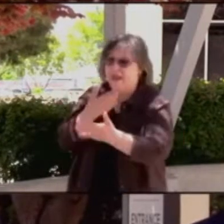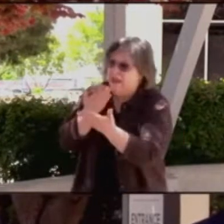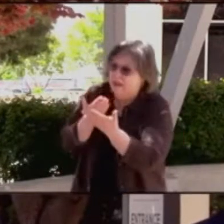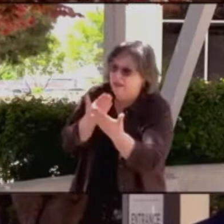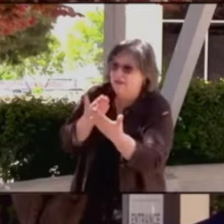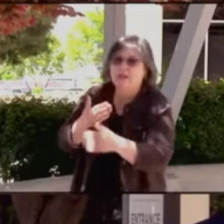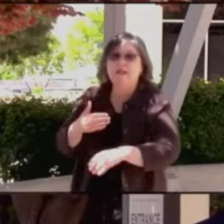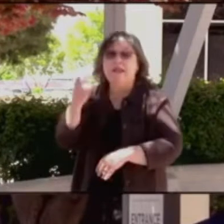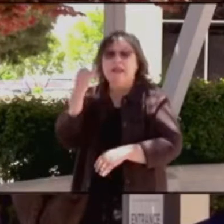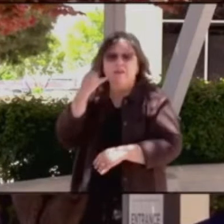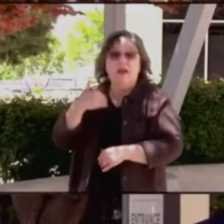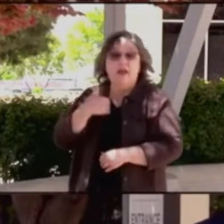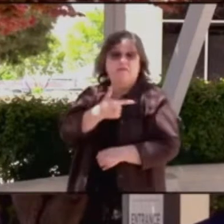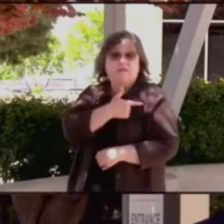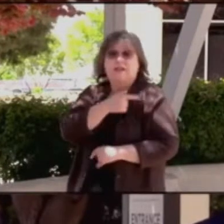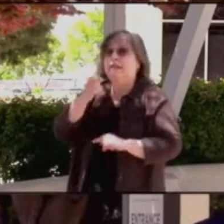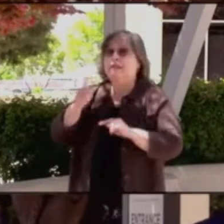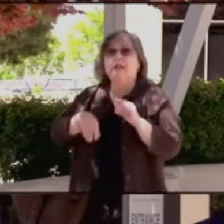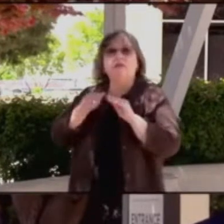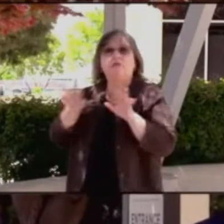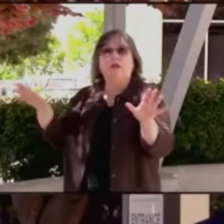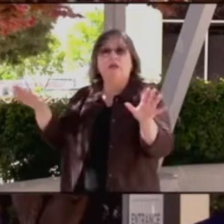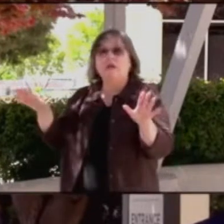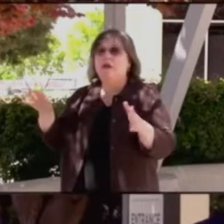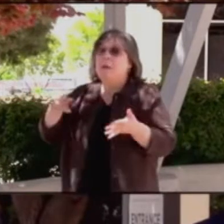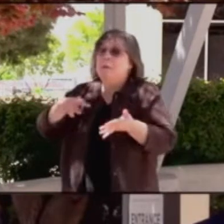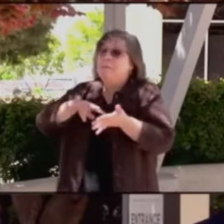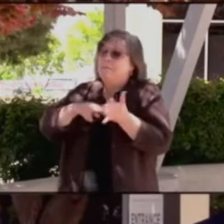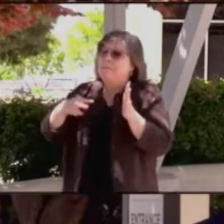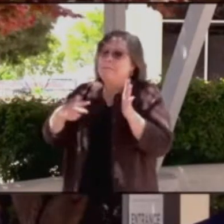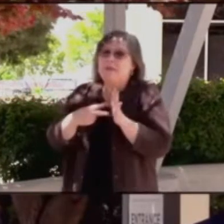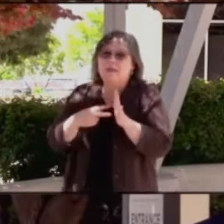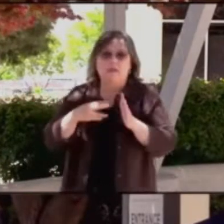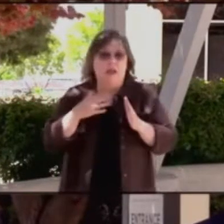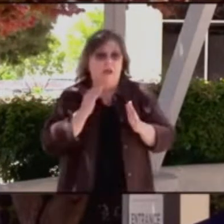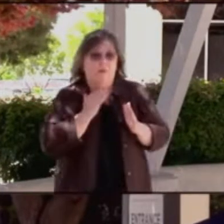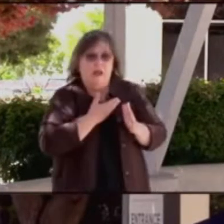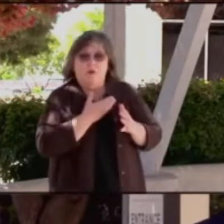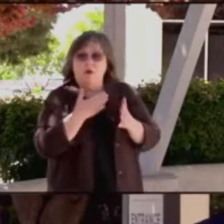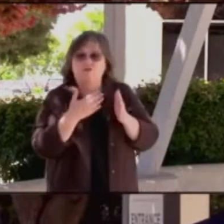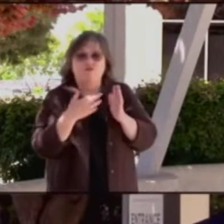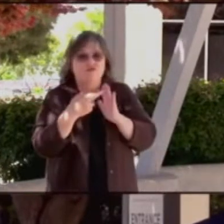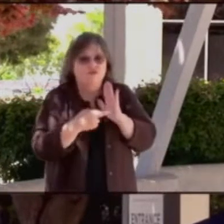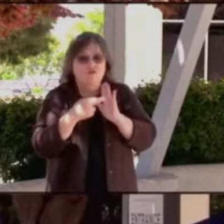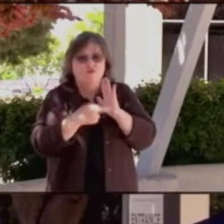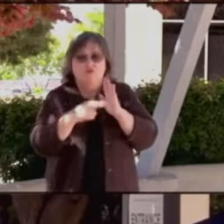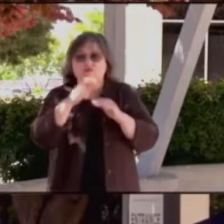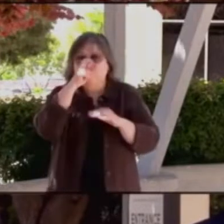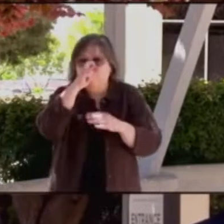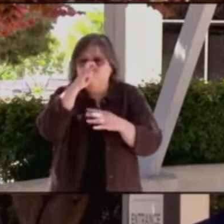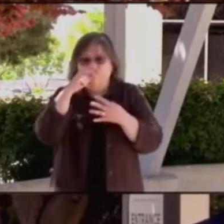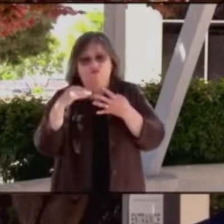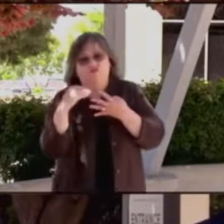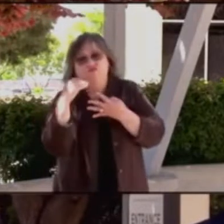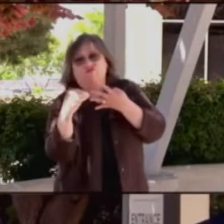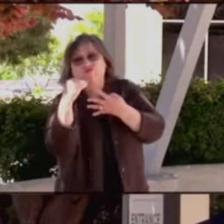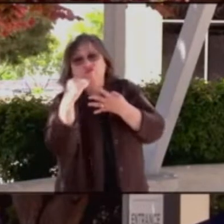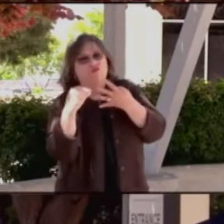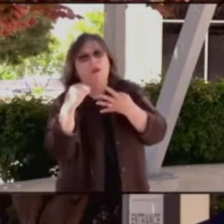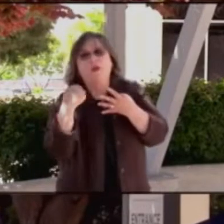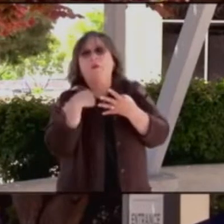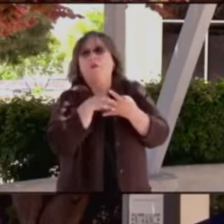am retiring many of the restrictions that have been in place for a long time. One of these, such